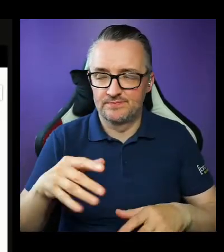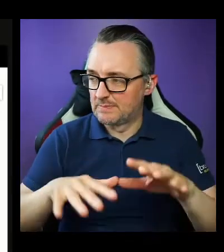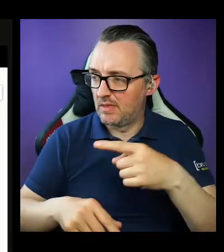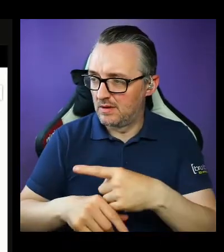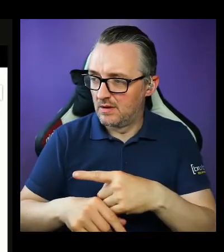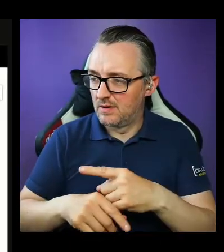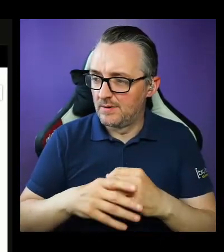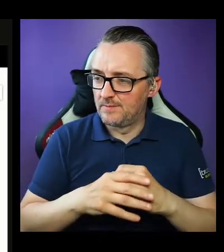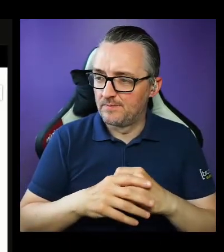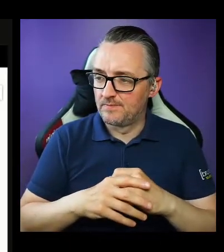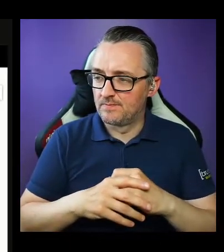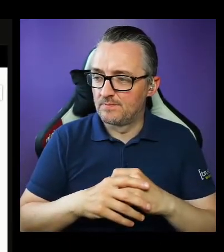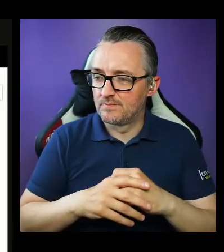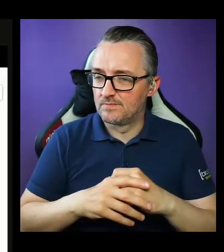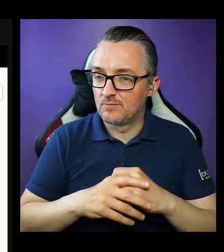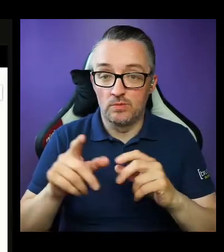just to